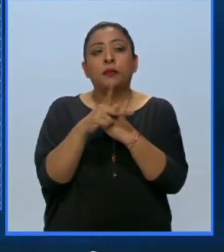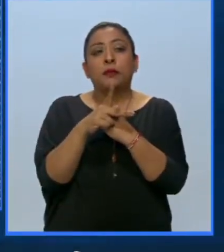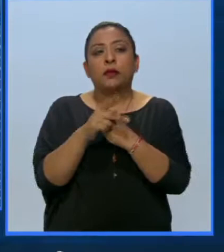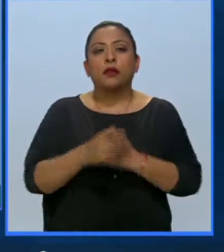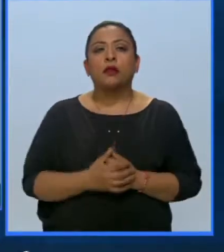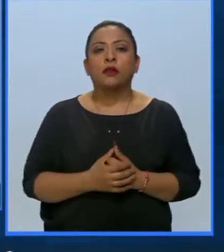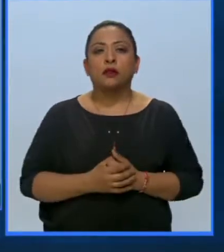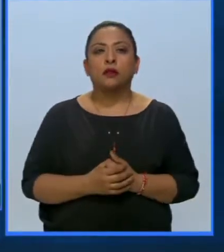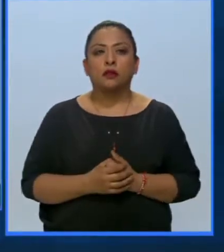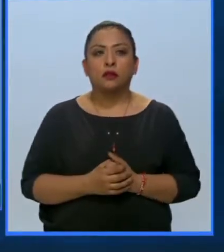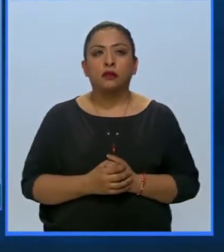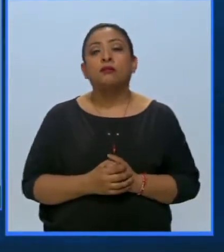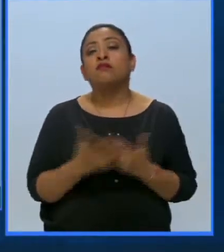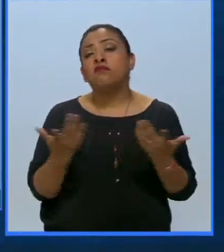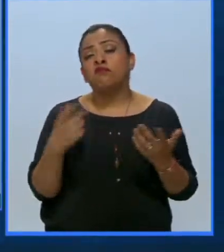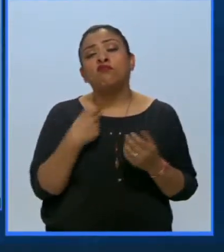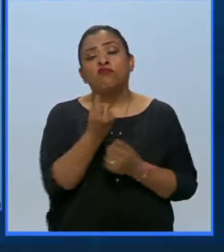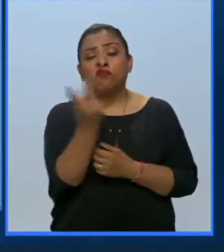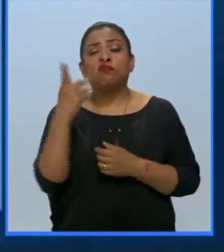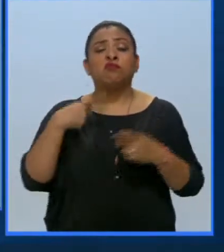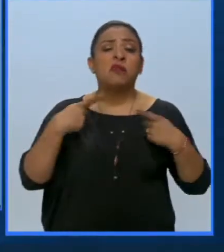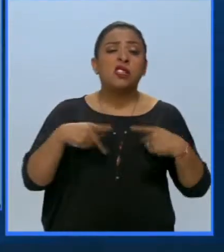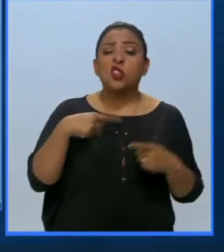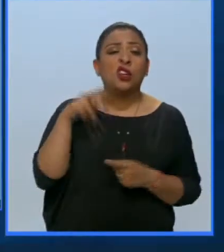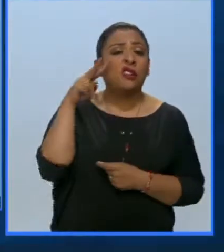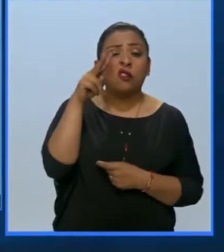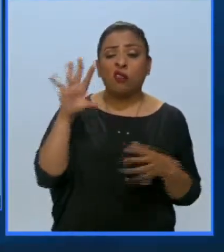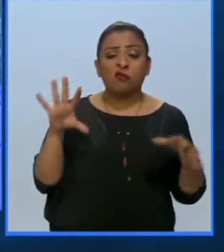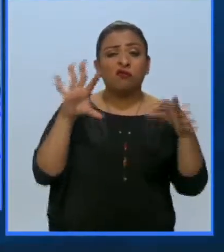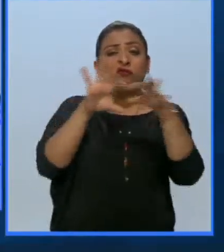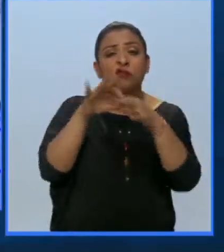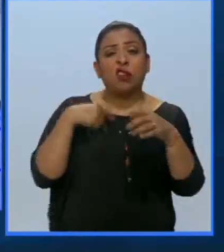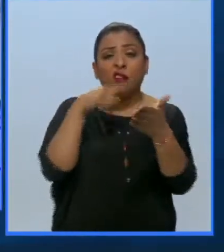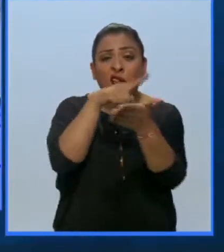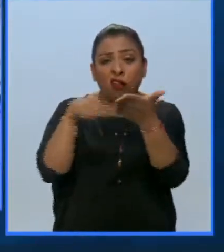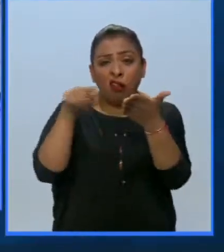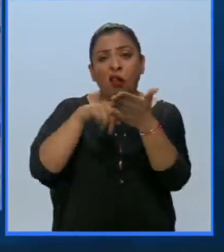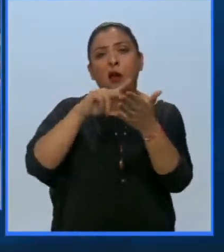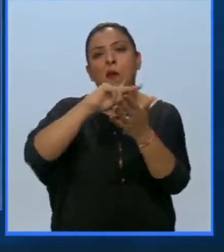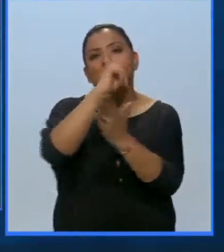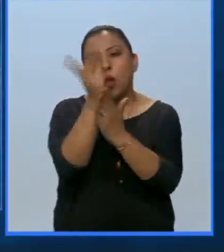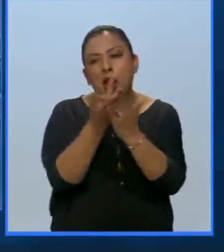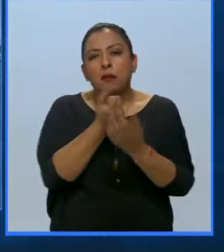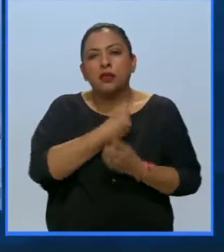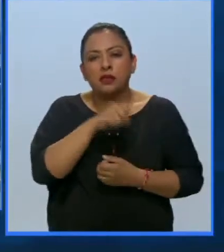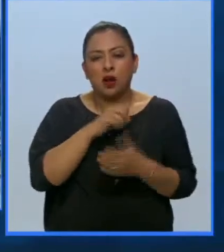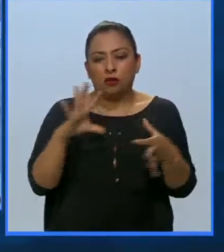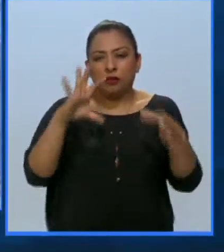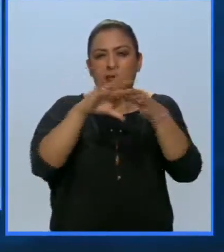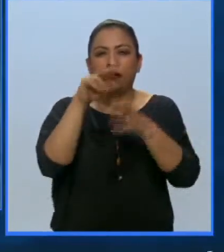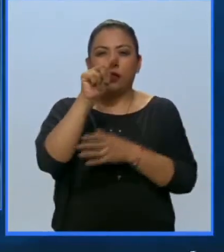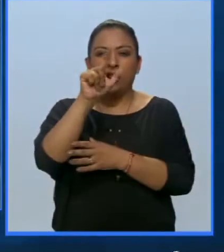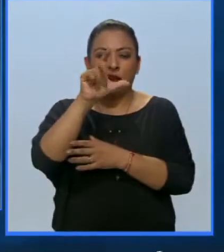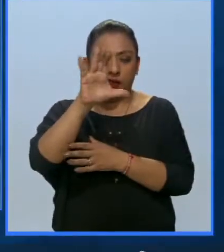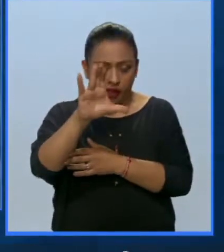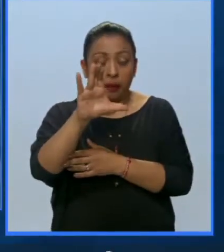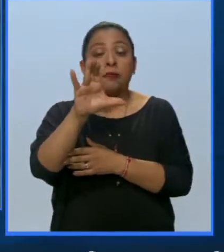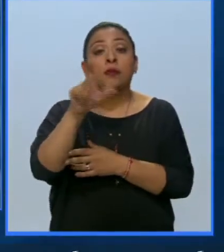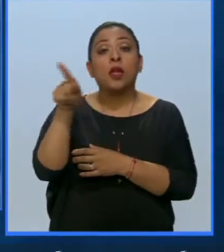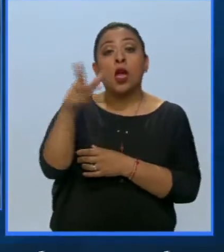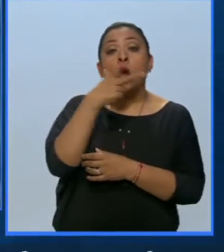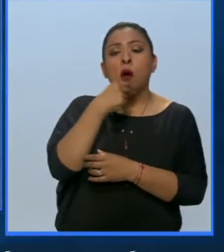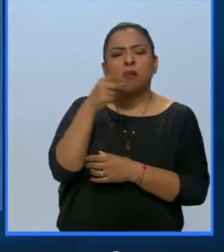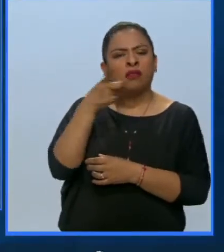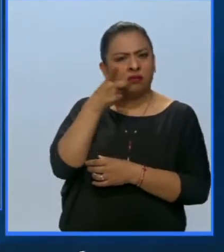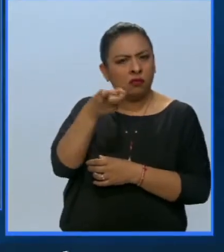Europe. Aunque mucha gente no vea la relación de cancelar programas de salud con el TLC, Krugman afirmó que sí